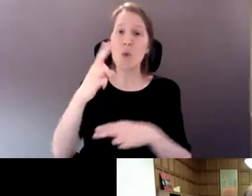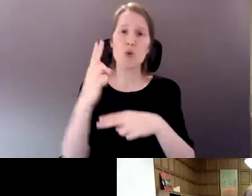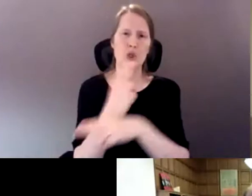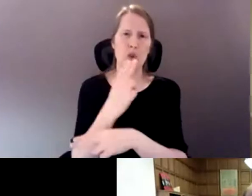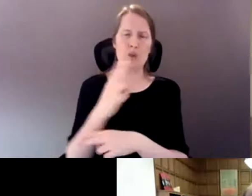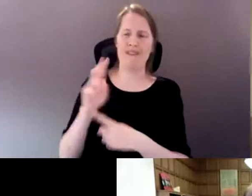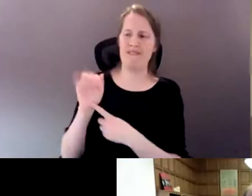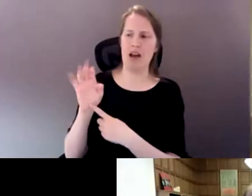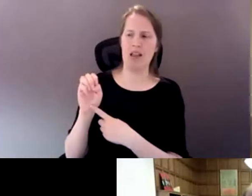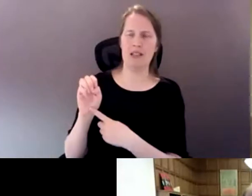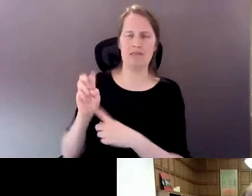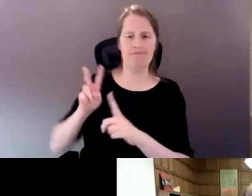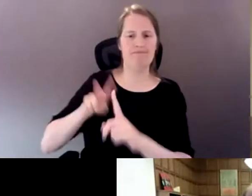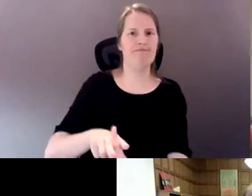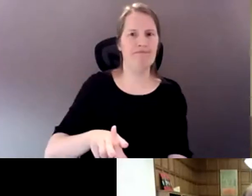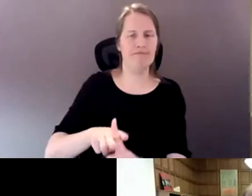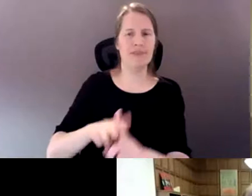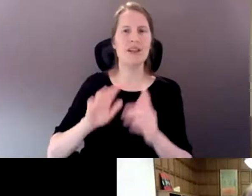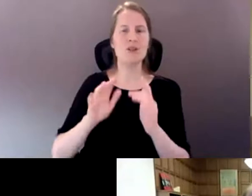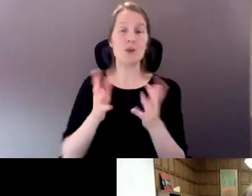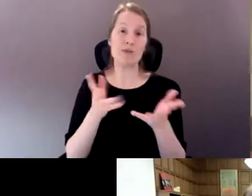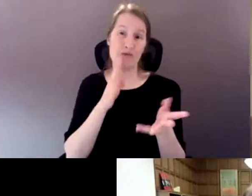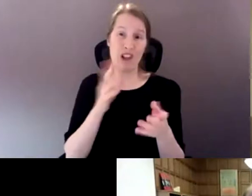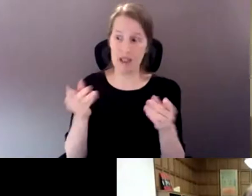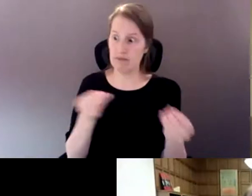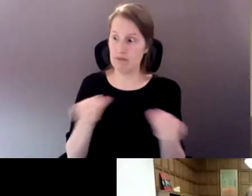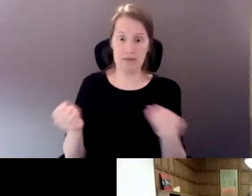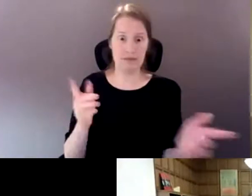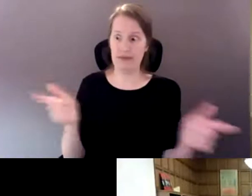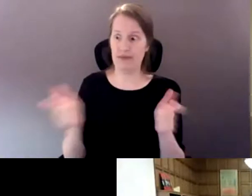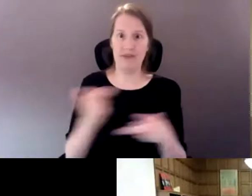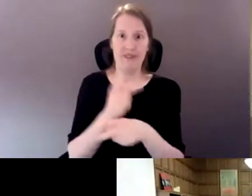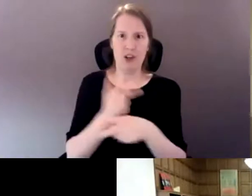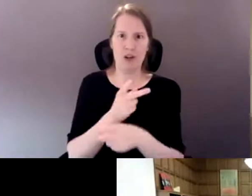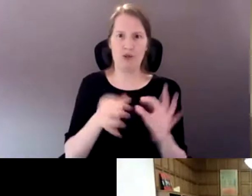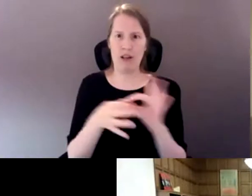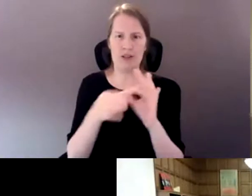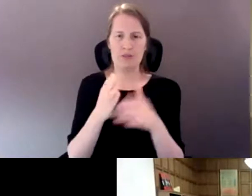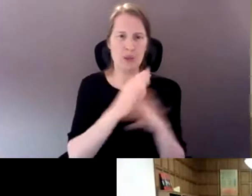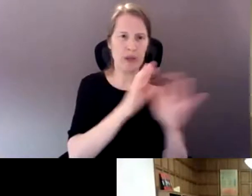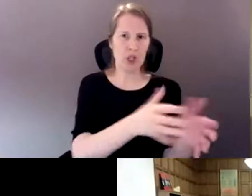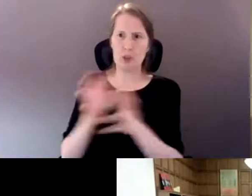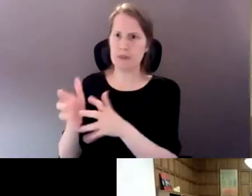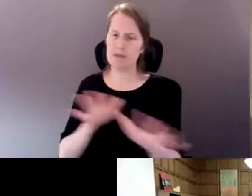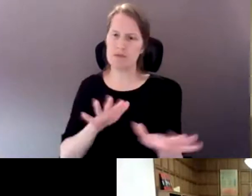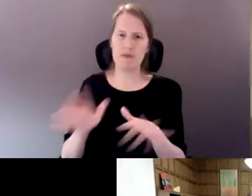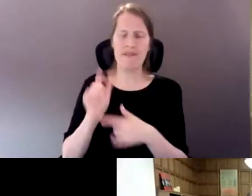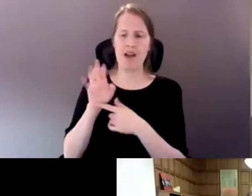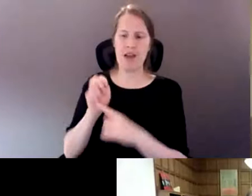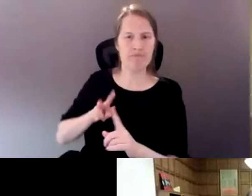violence in mediating relations between different groups, and says, we need to ask what